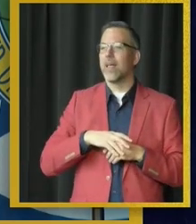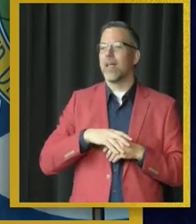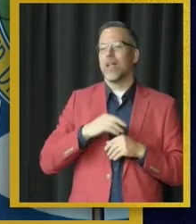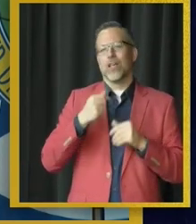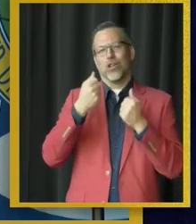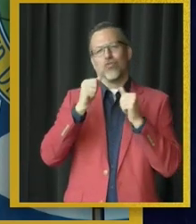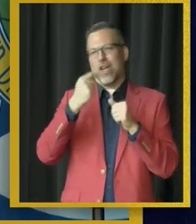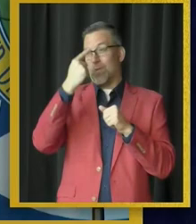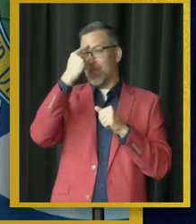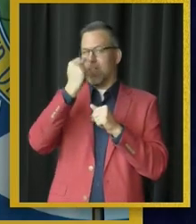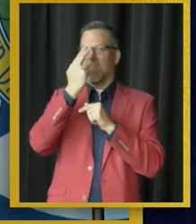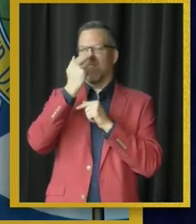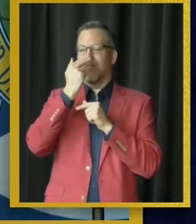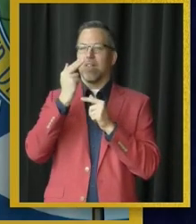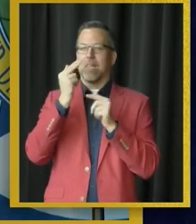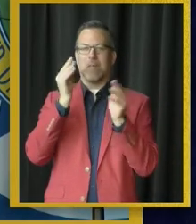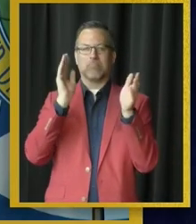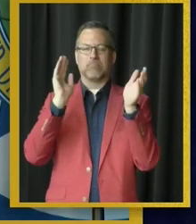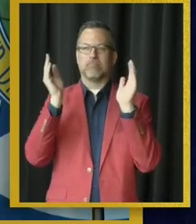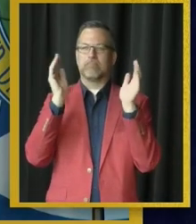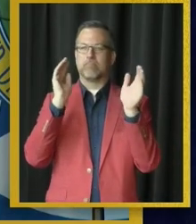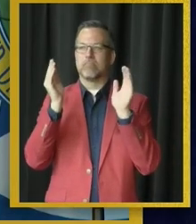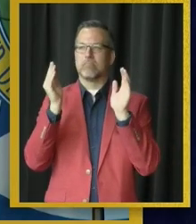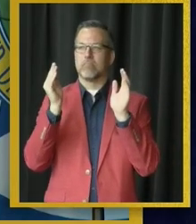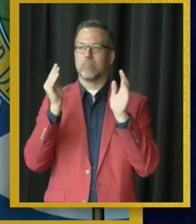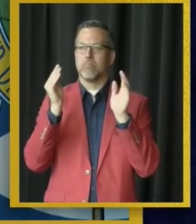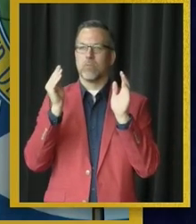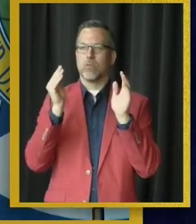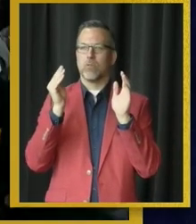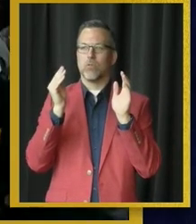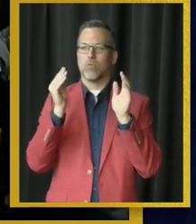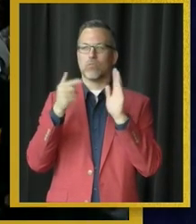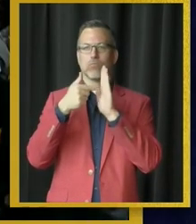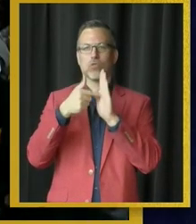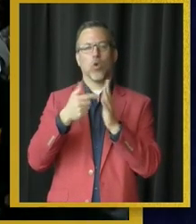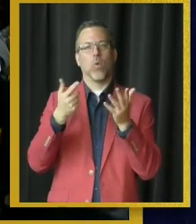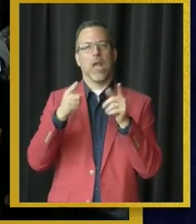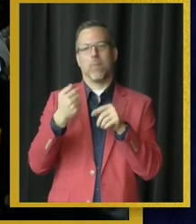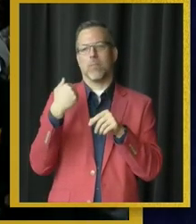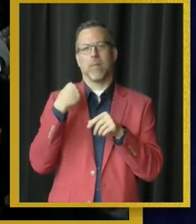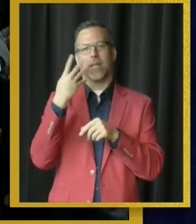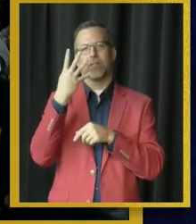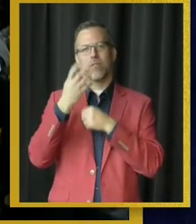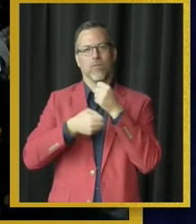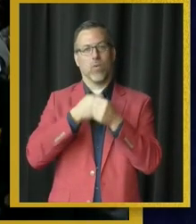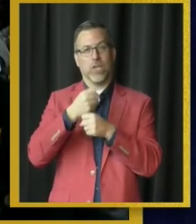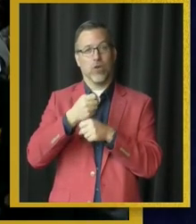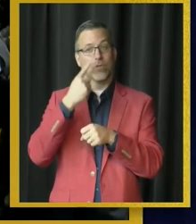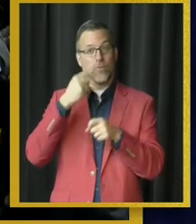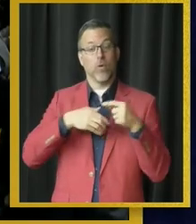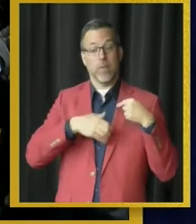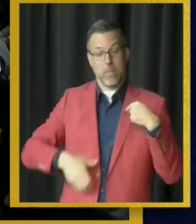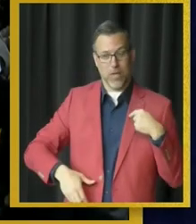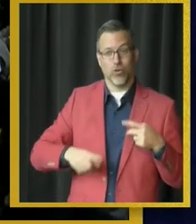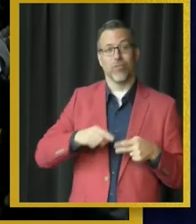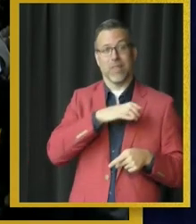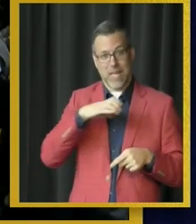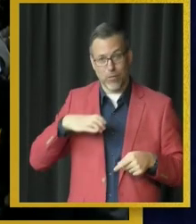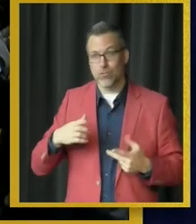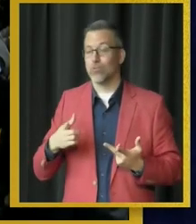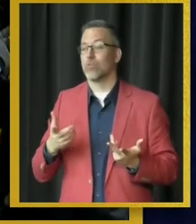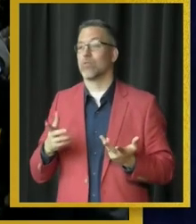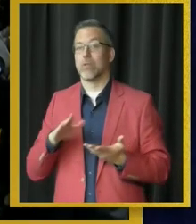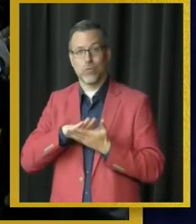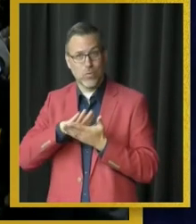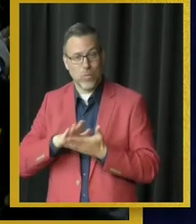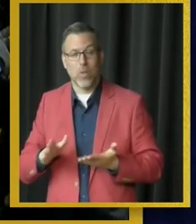funny analogy basically to this four-year term for the mayor and for the council and for the school board